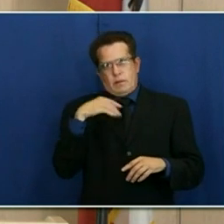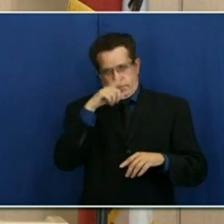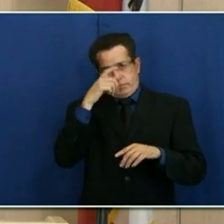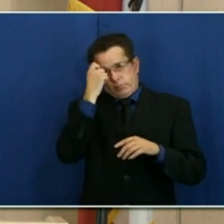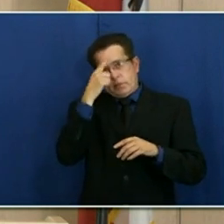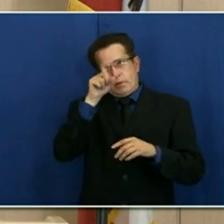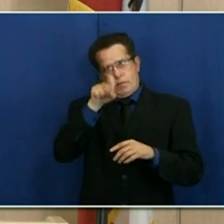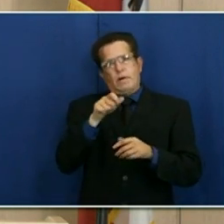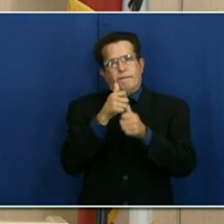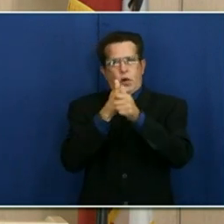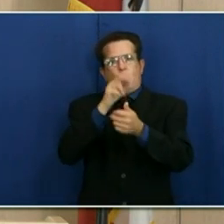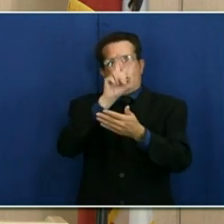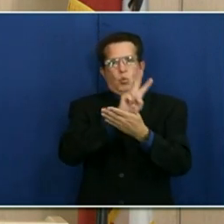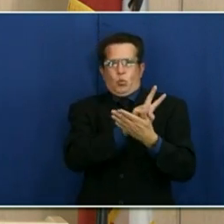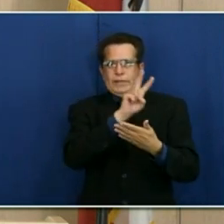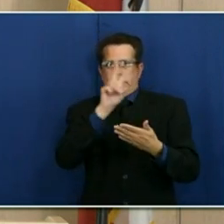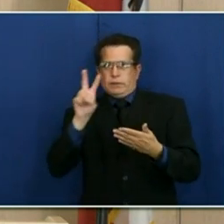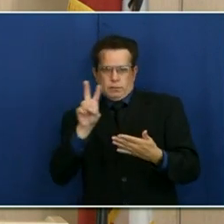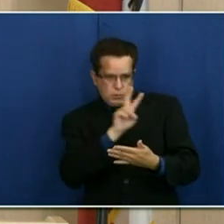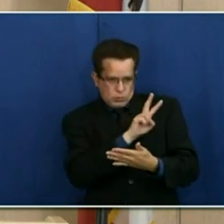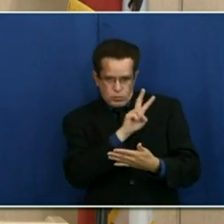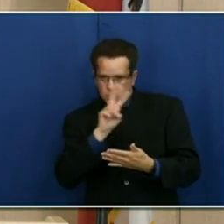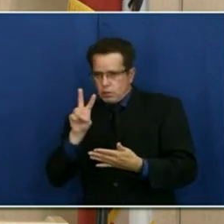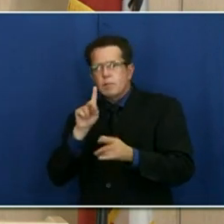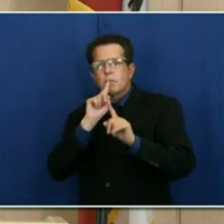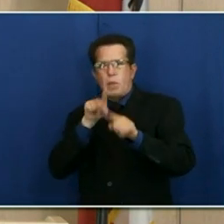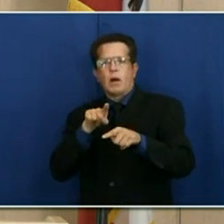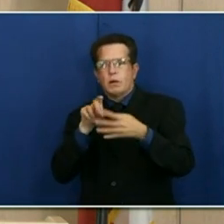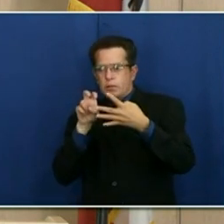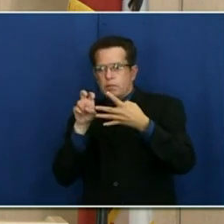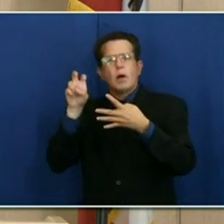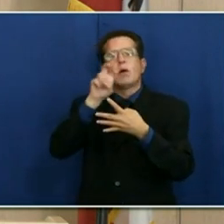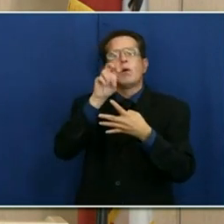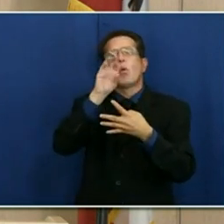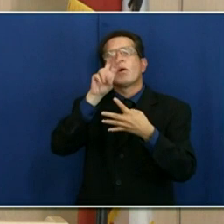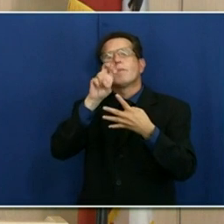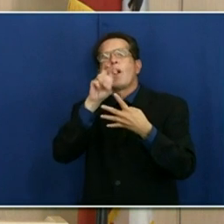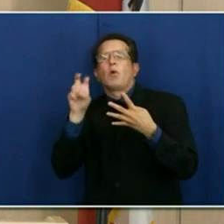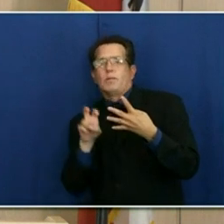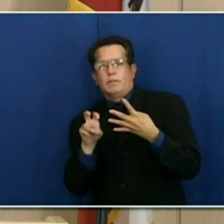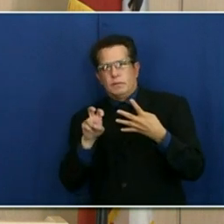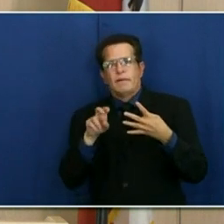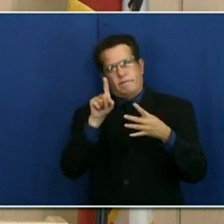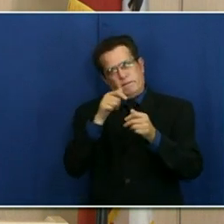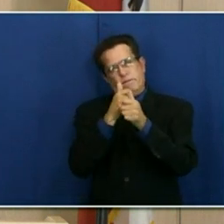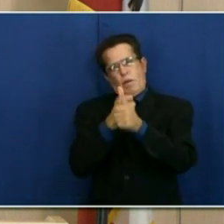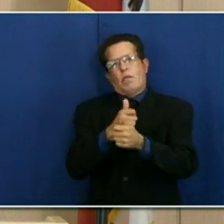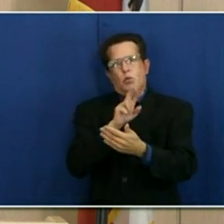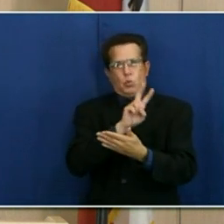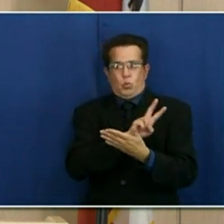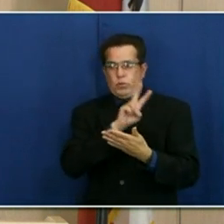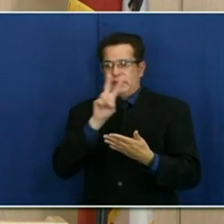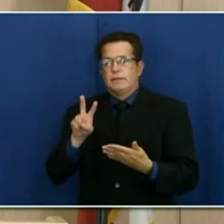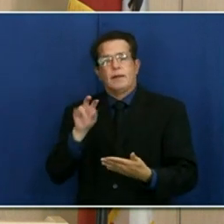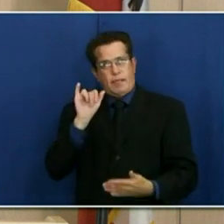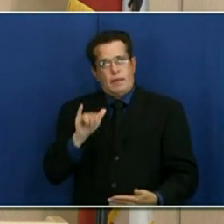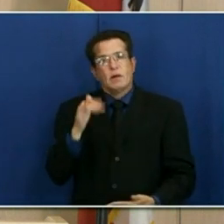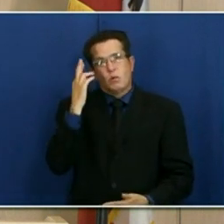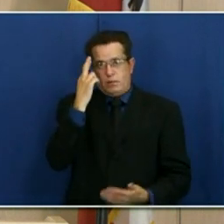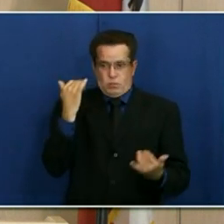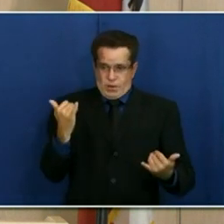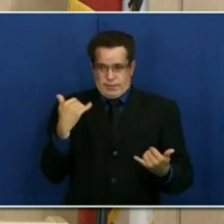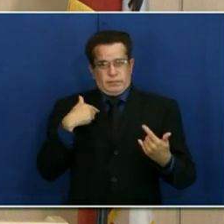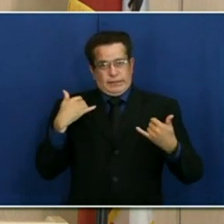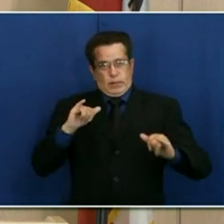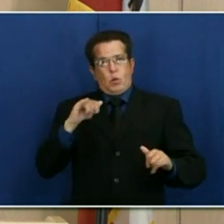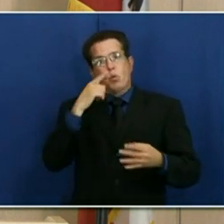consecutive weeks in a higher tier before you actually move to that higher tier, which is why, again, we're here while we're still presently in